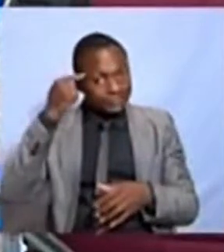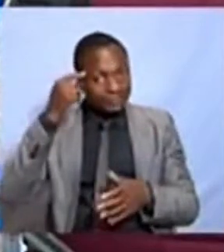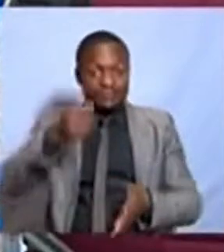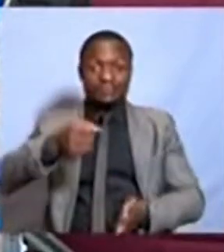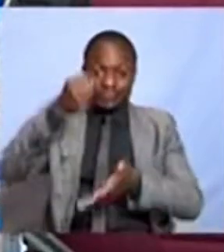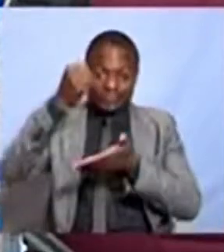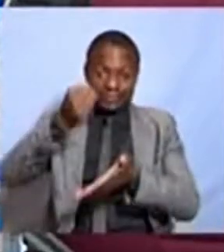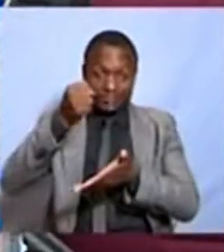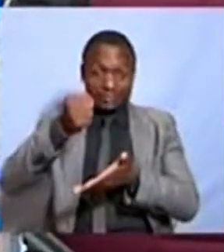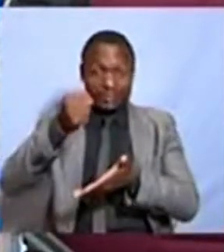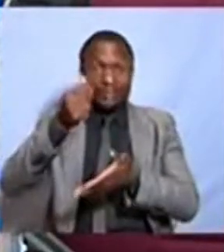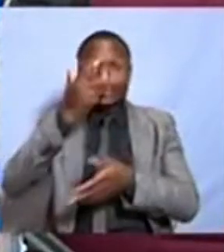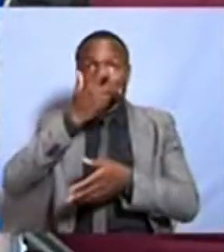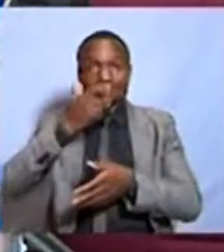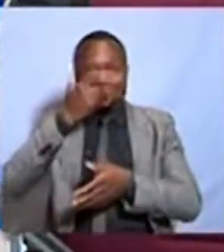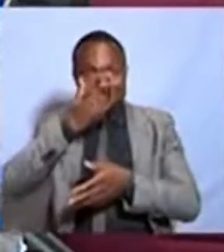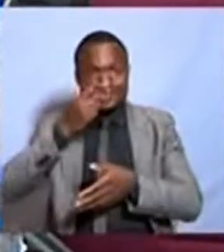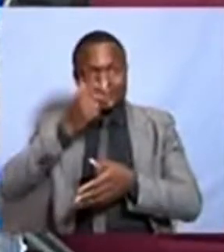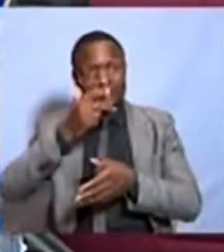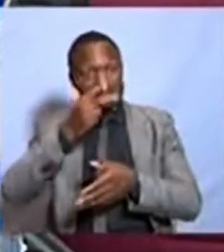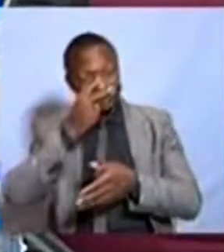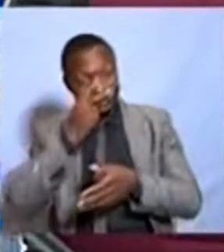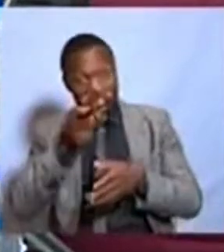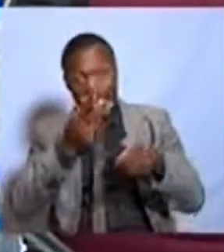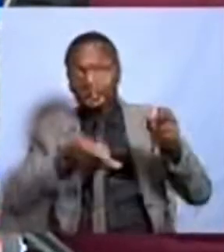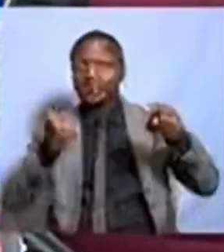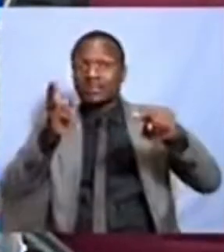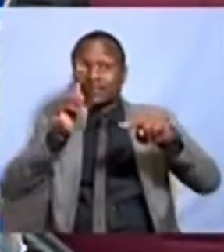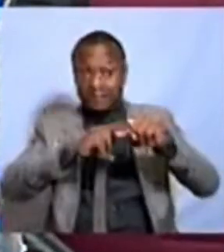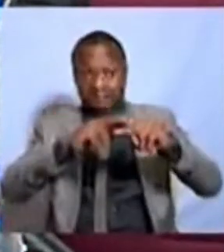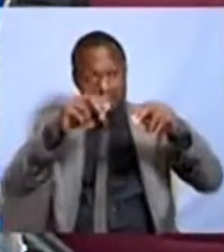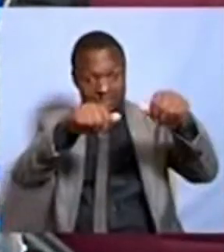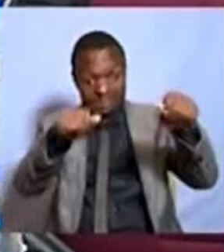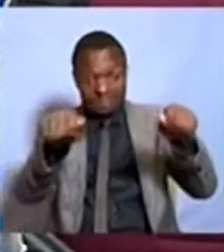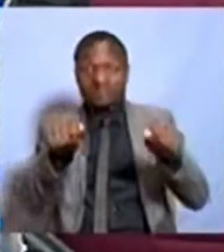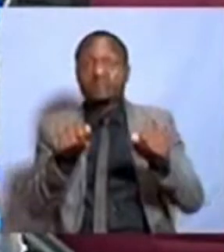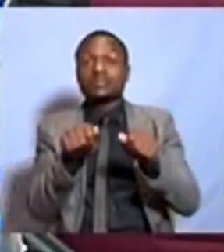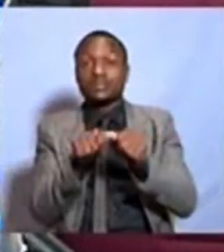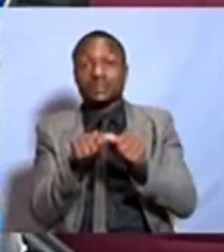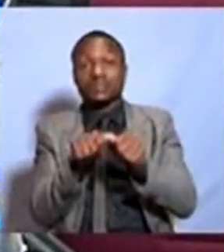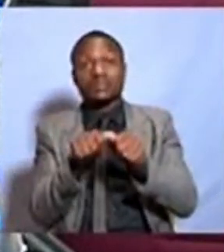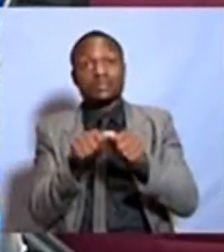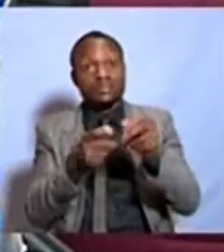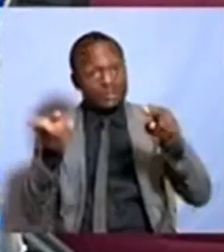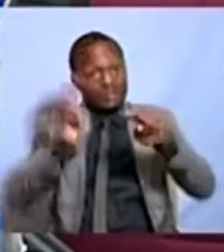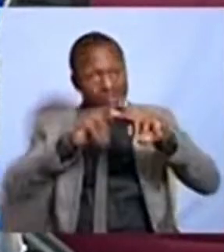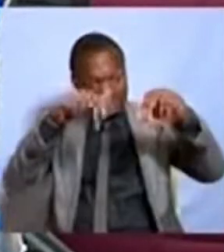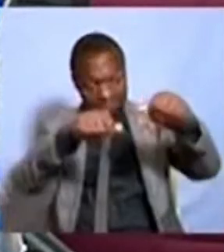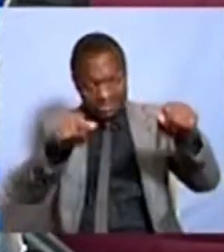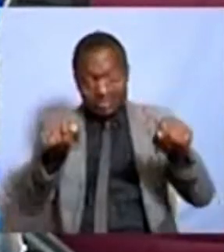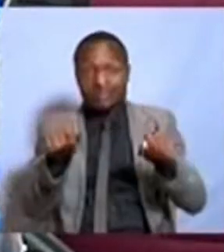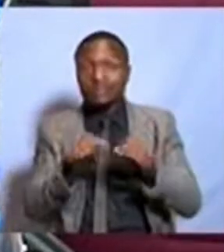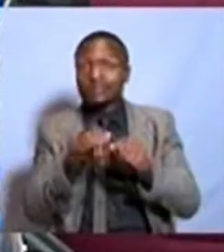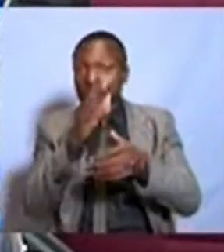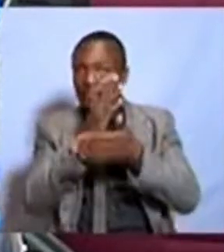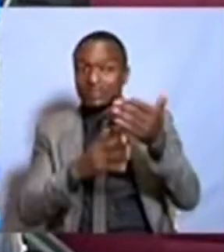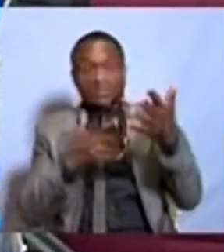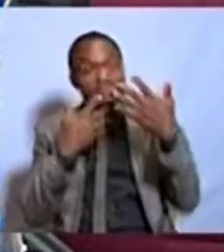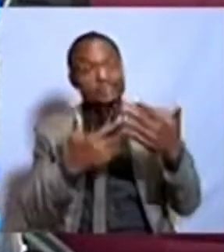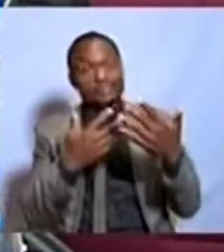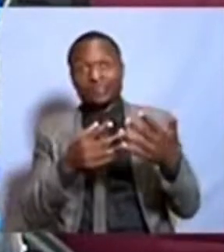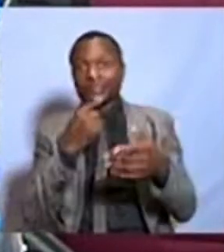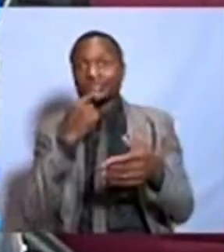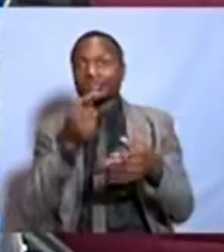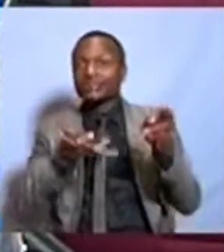budget speech, had noted that they will be increasing in coverage. They have increased in coverage, and some documents say they'll